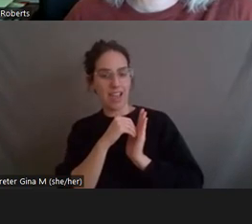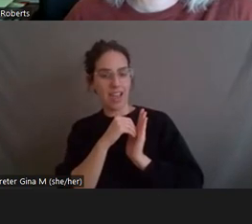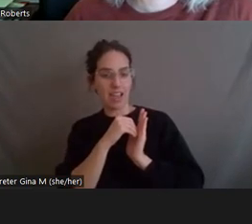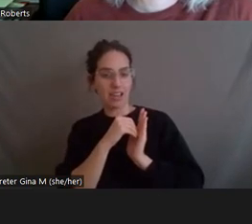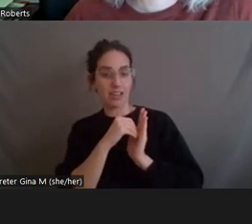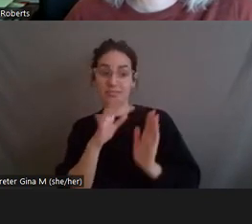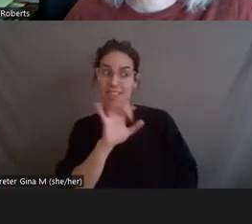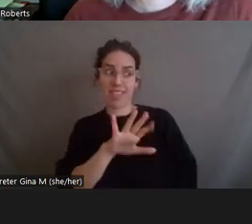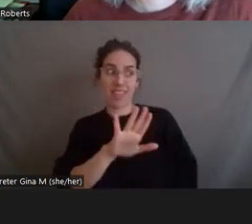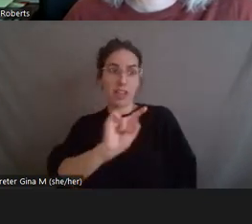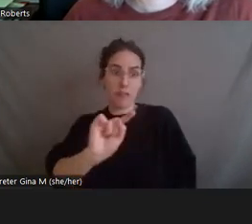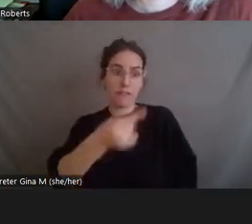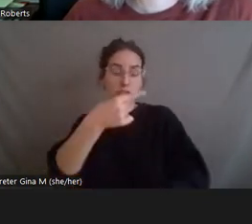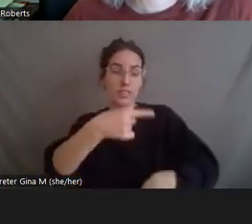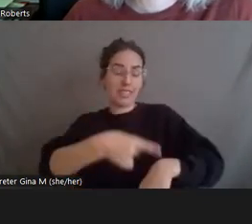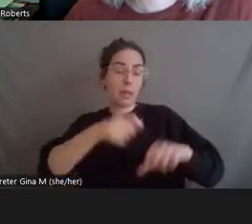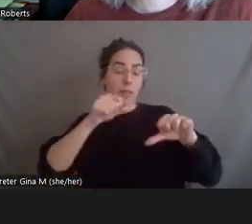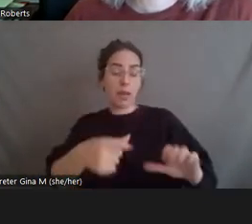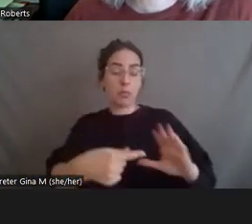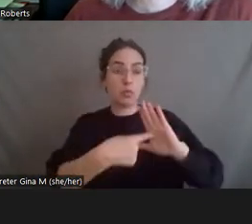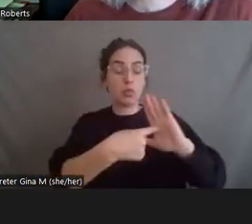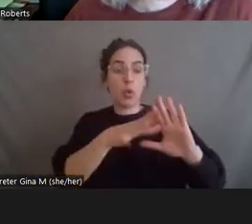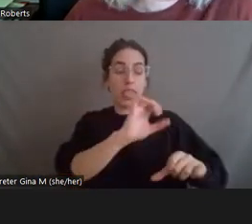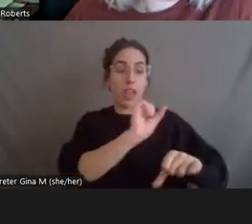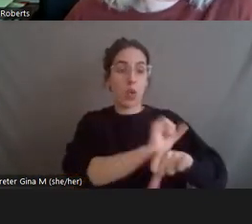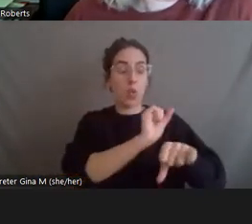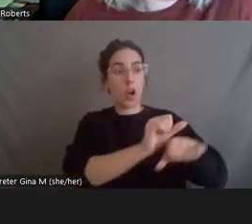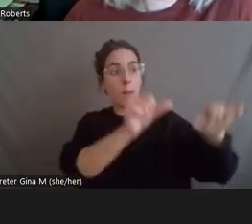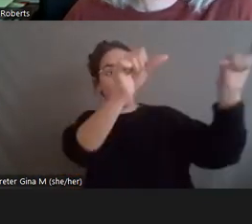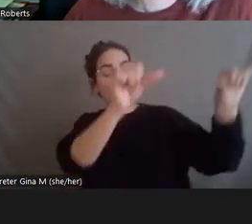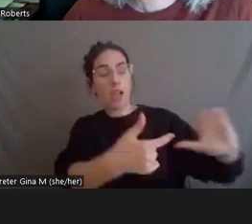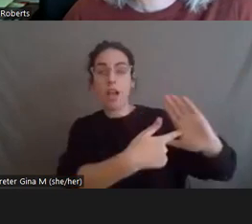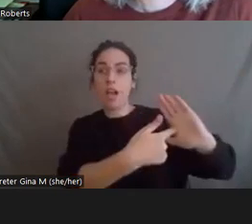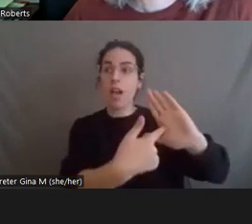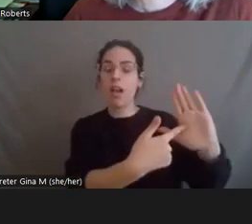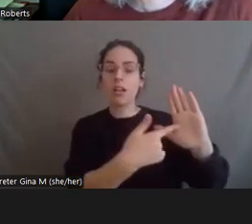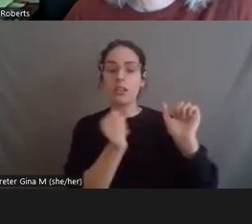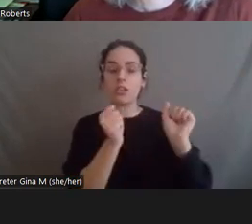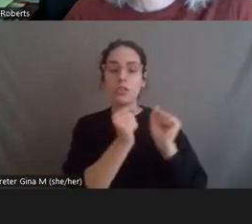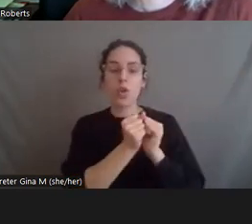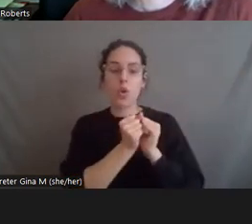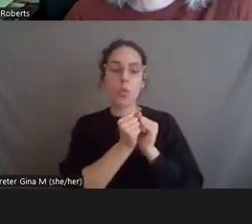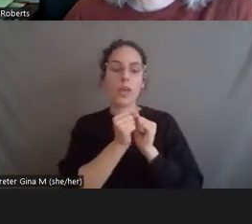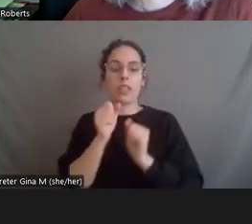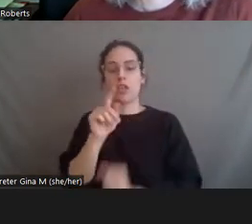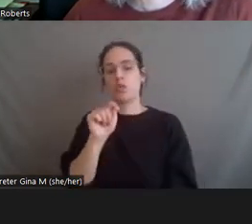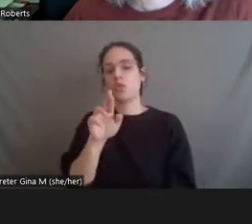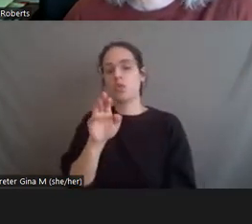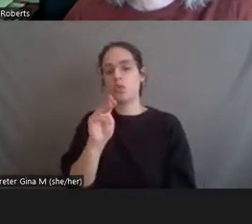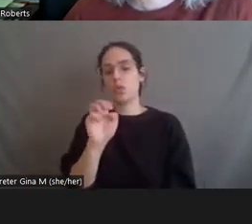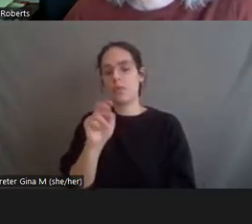time in their artistic career. And so with Truman, we've been doing a collaboration, like I said, for many, many